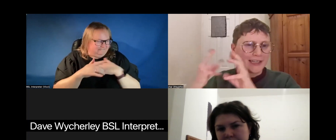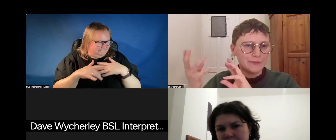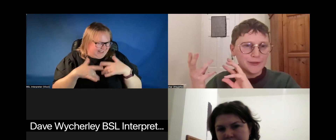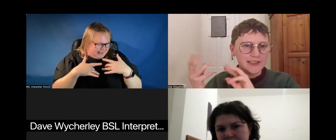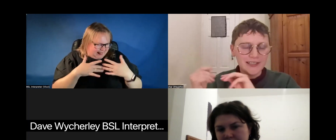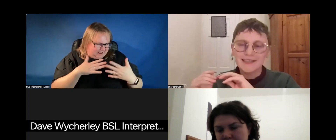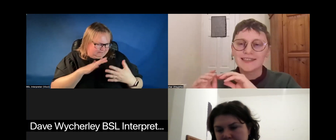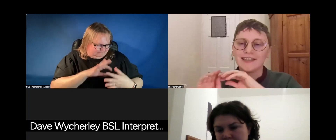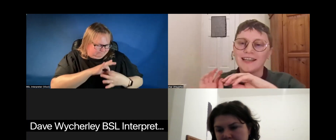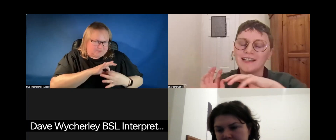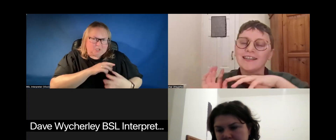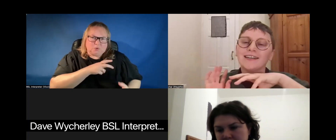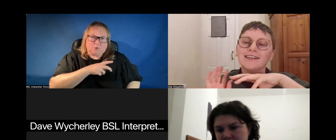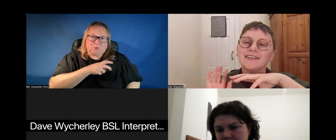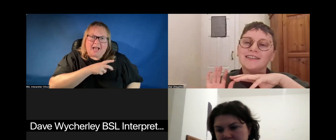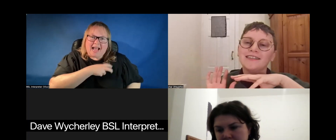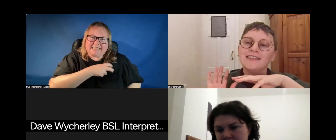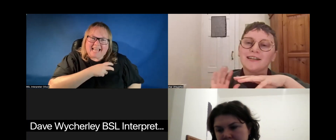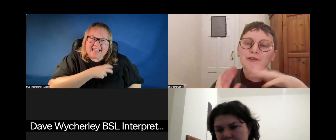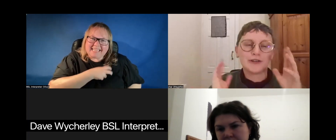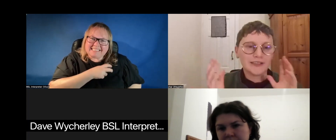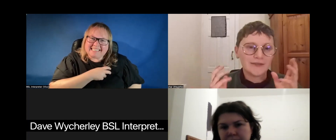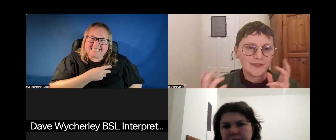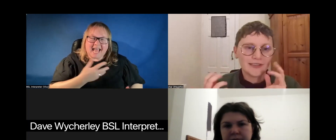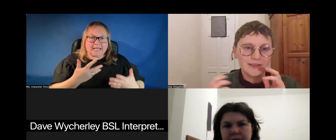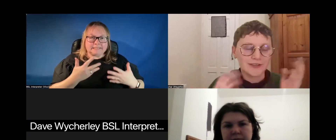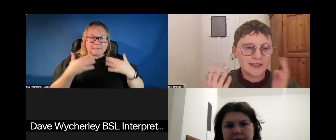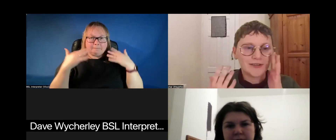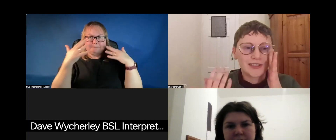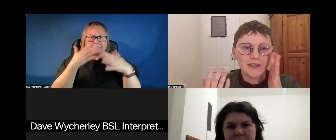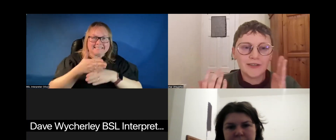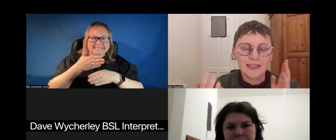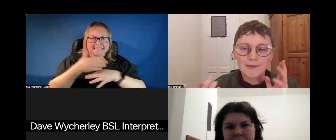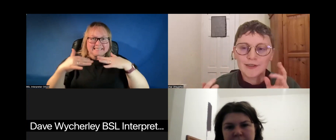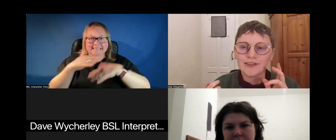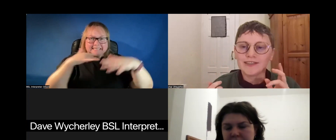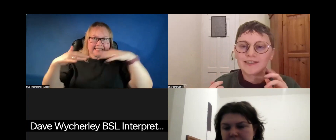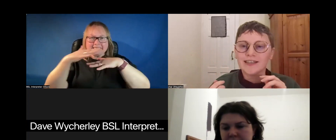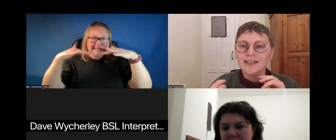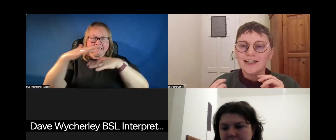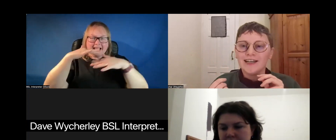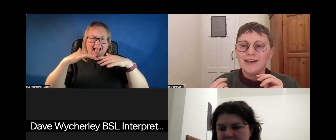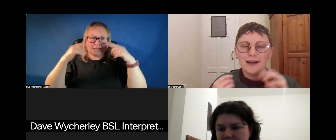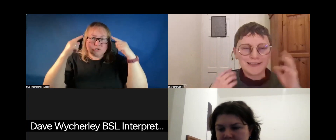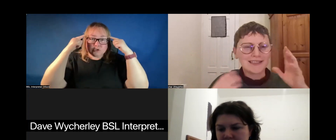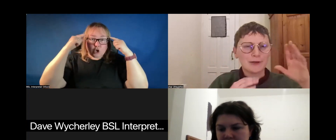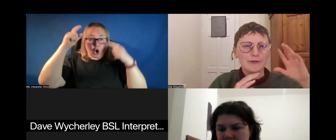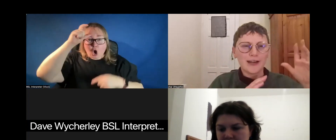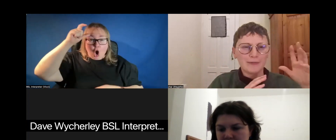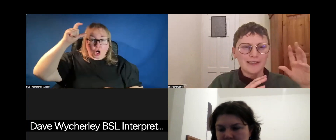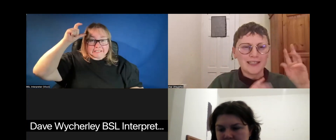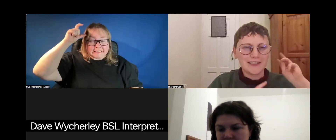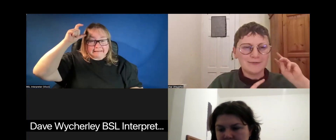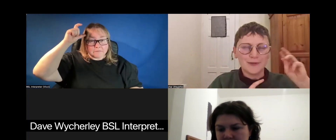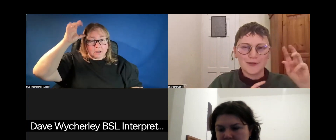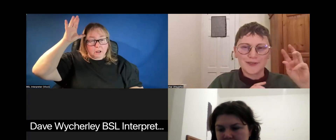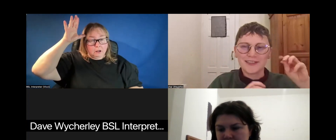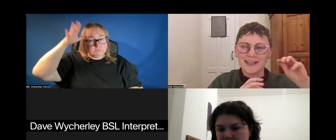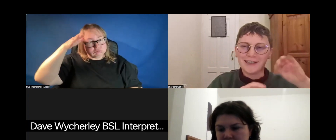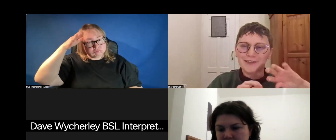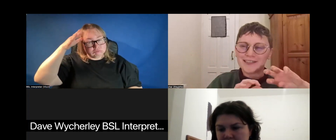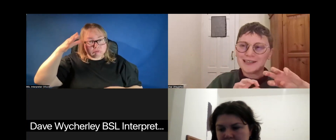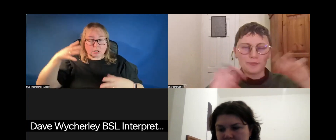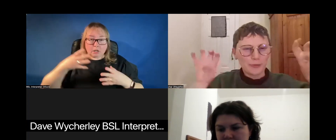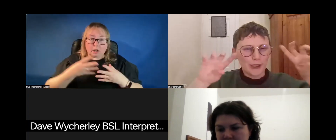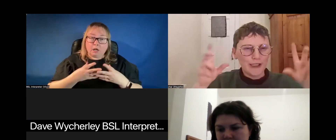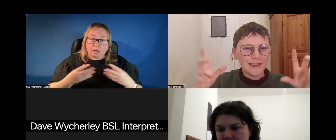And this kind of buzziness, and then the kind of cognitive fatigue, which I also experience, has this both fragmentation, but also